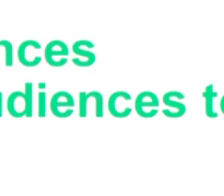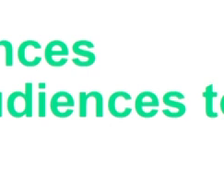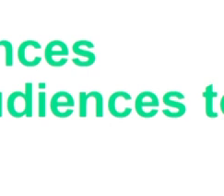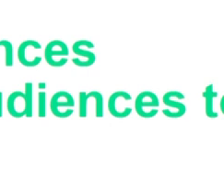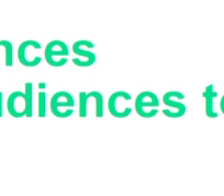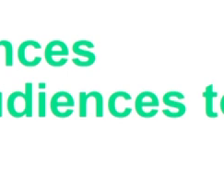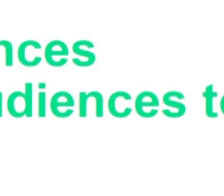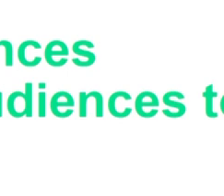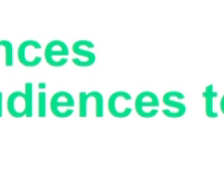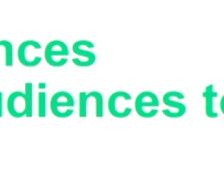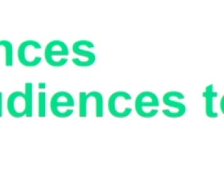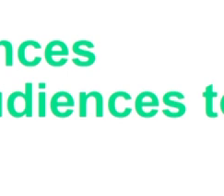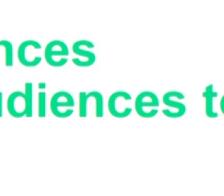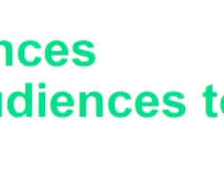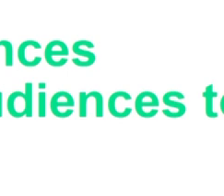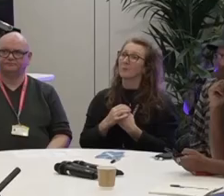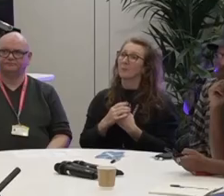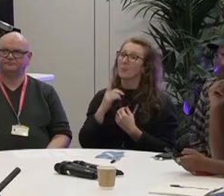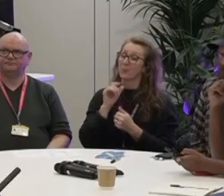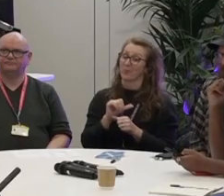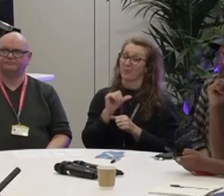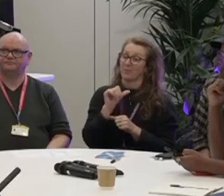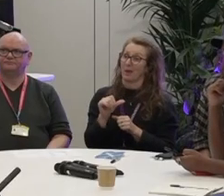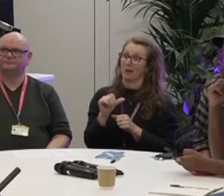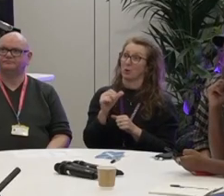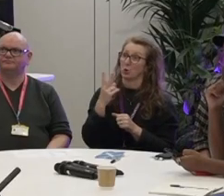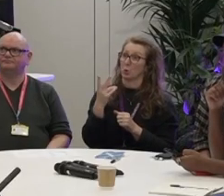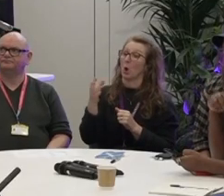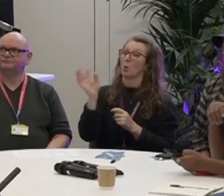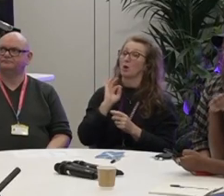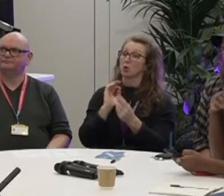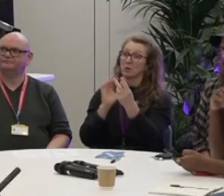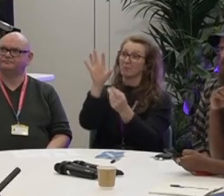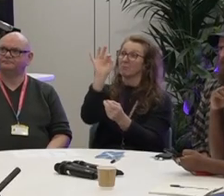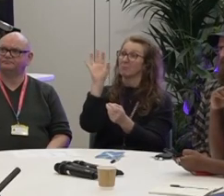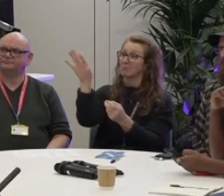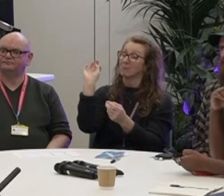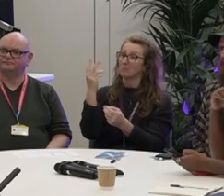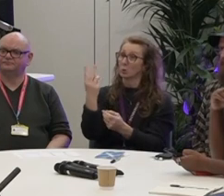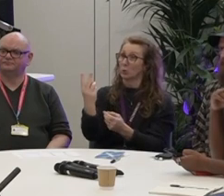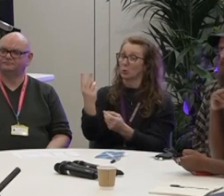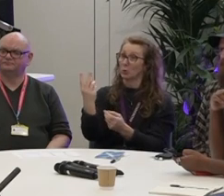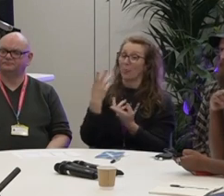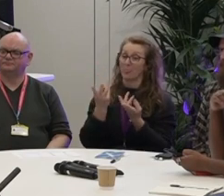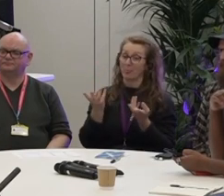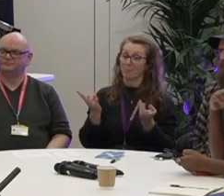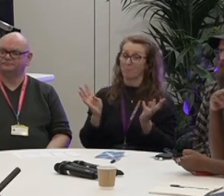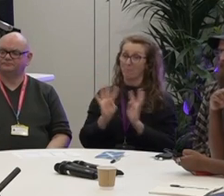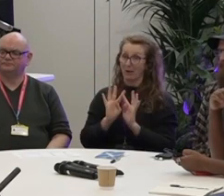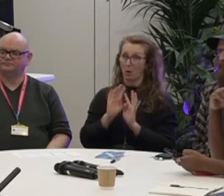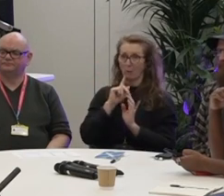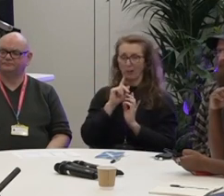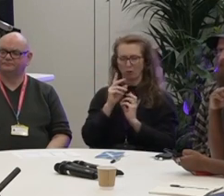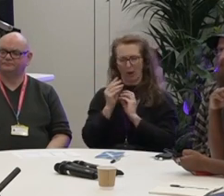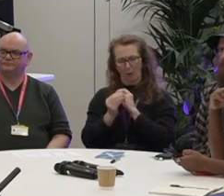you. Then you're going to give me two questions back, and the panel is going to try to wrangle